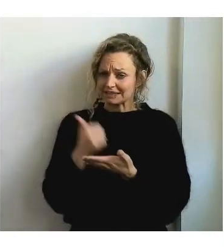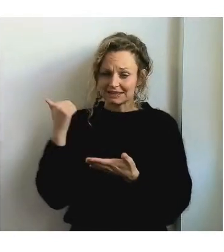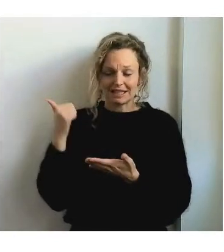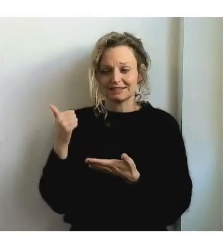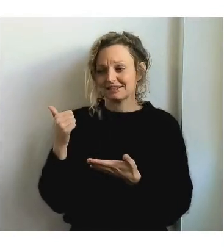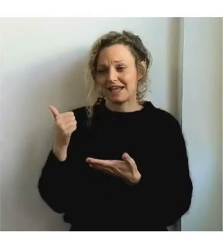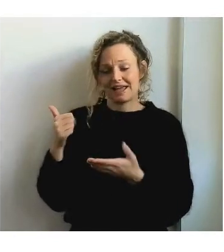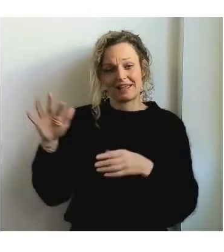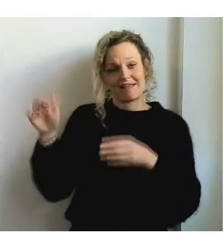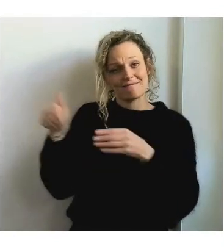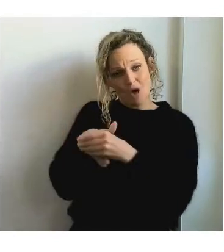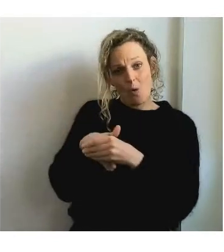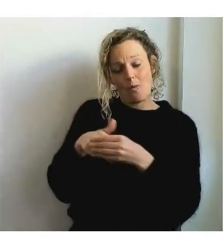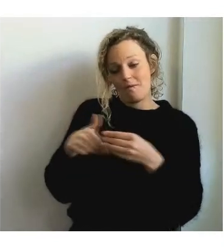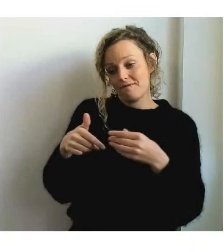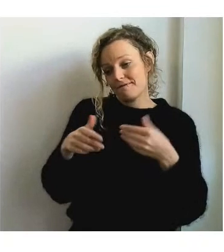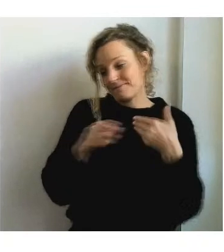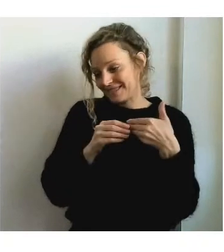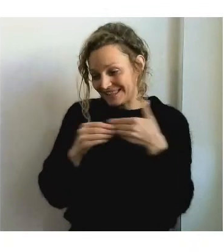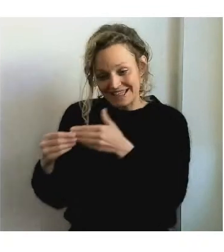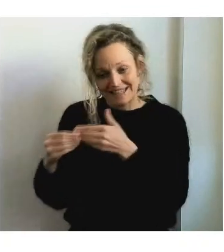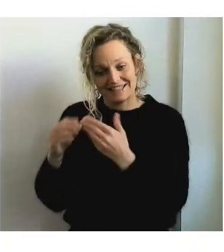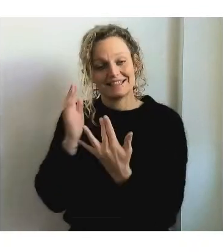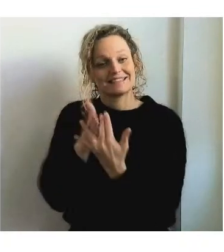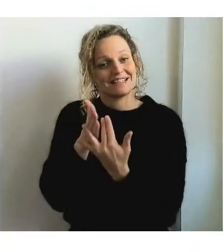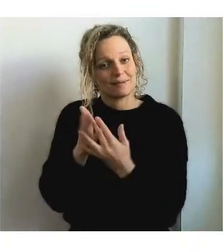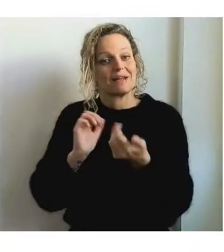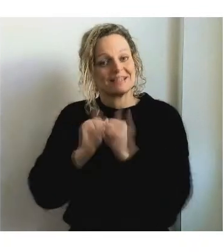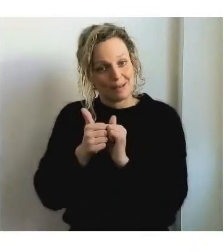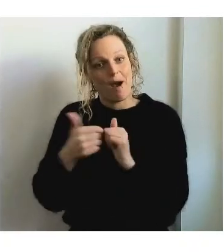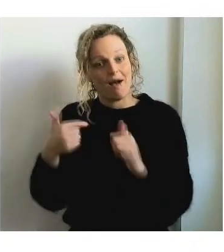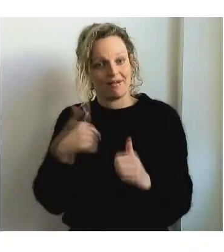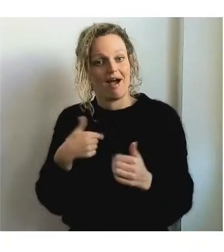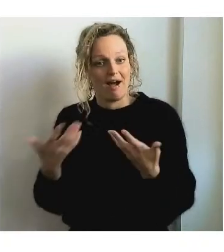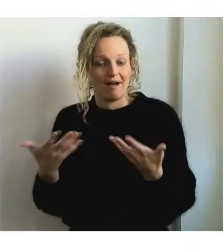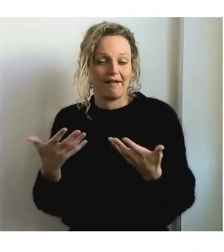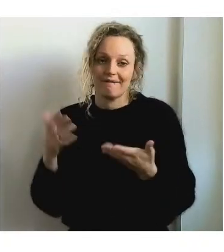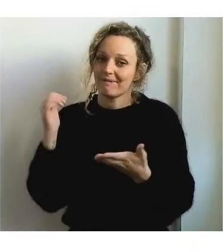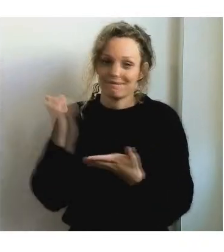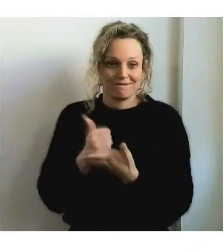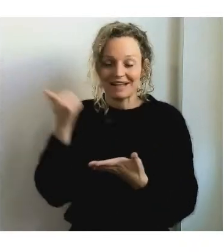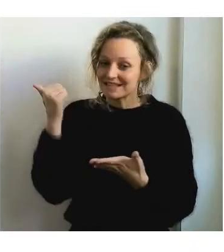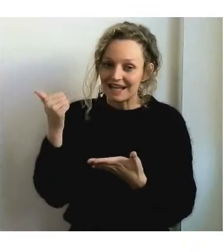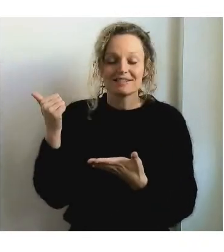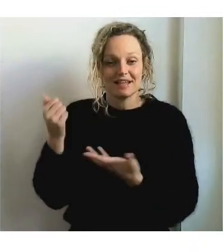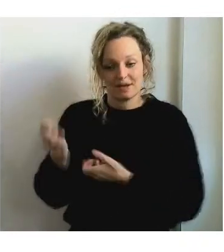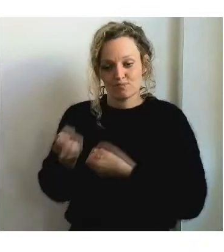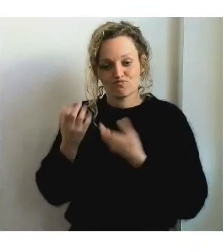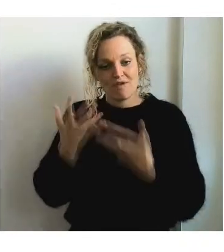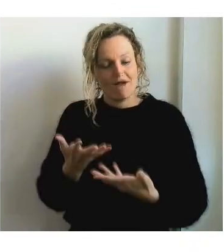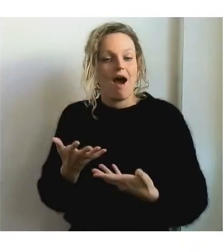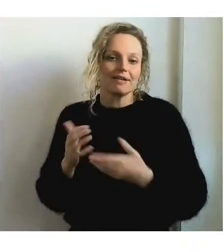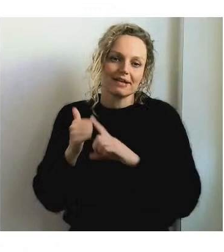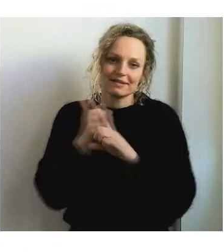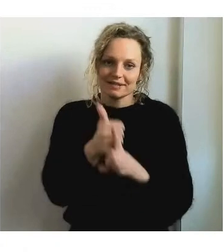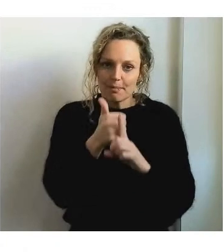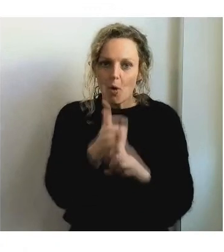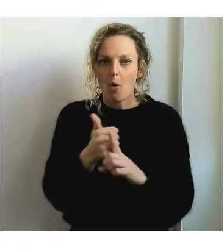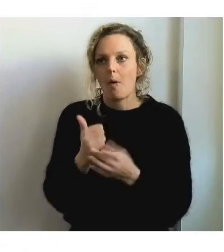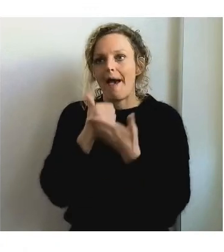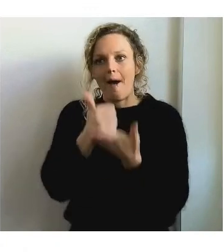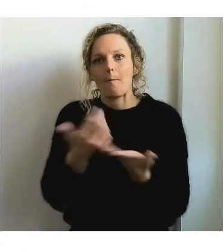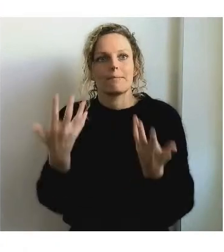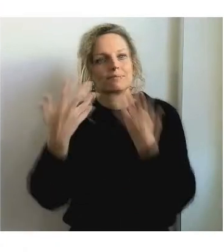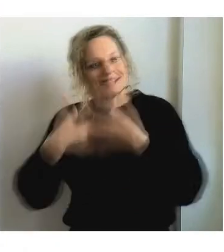lead accessibility partner, just sort of providing that wraparound support where we could help with tech